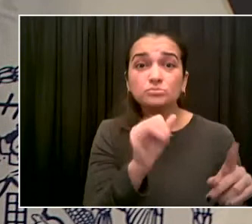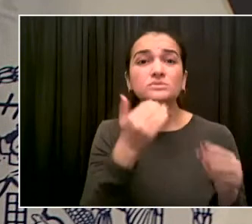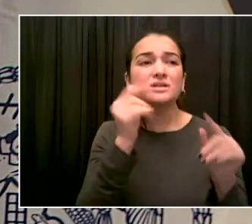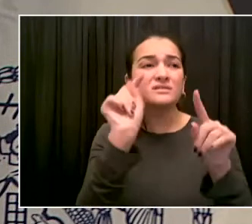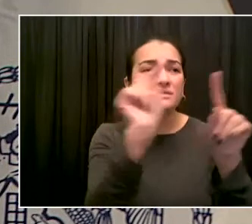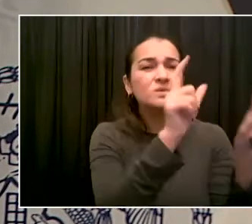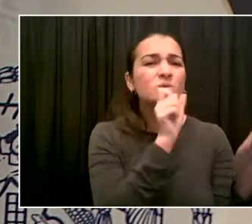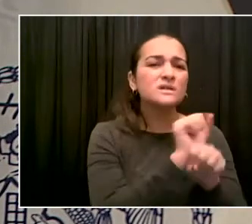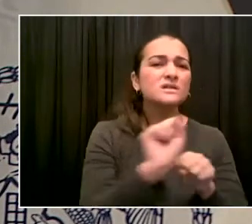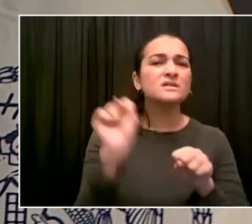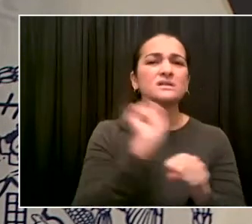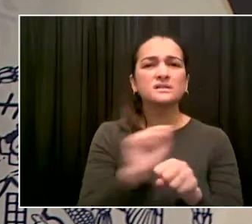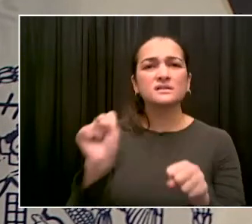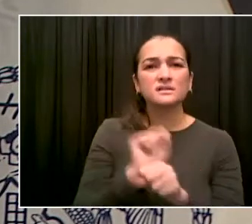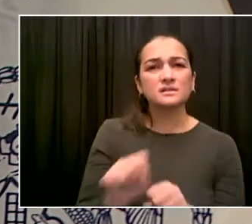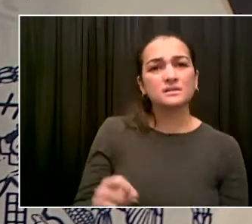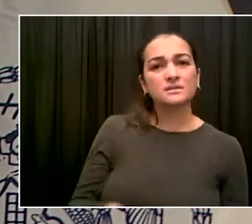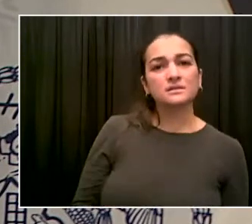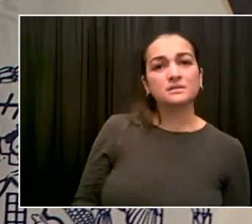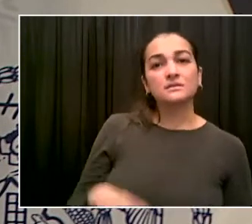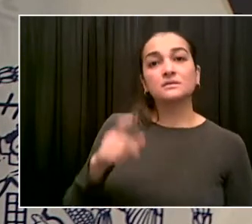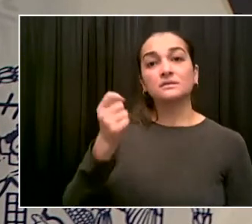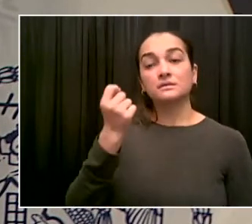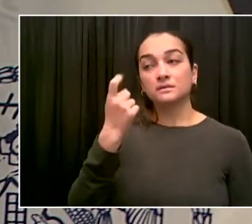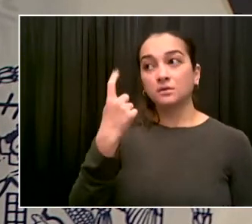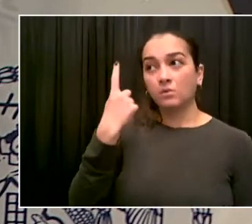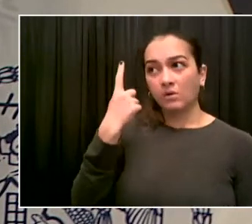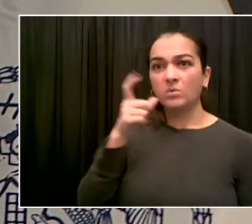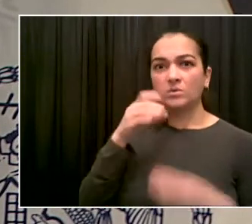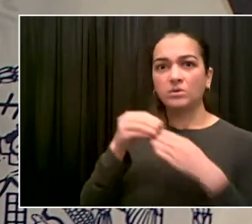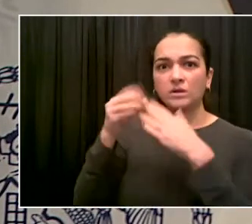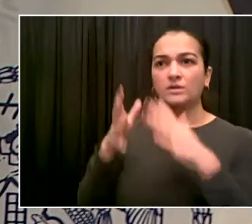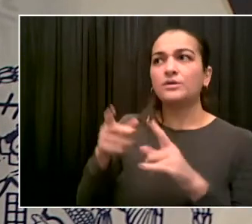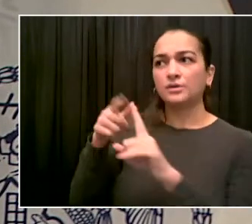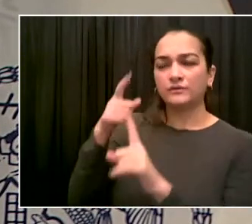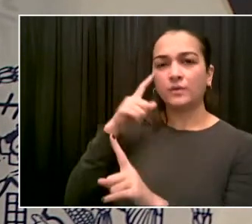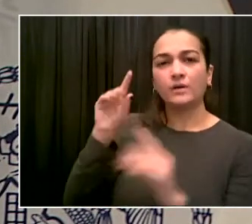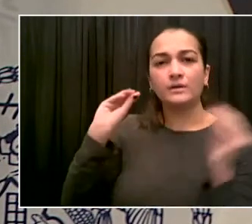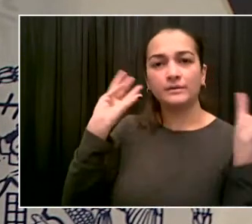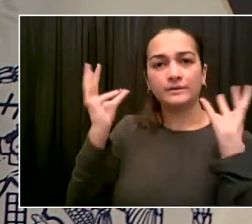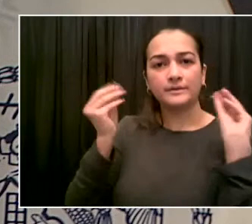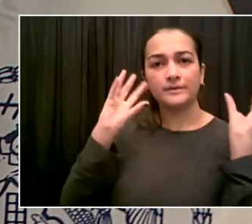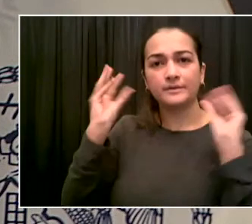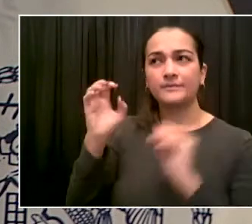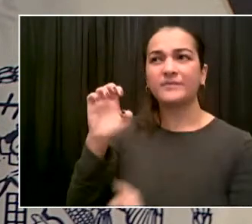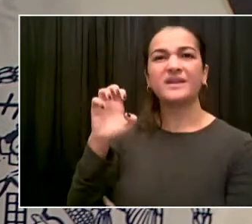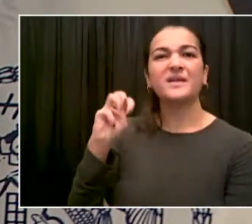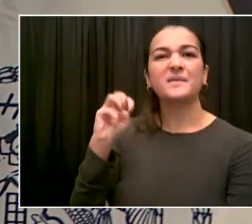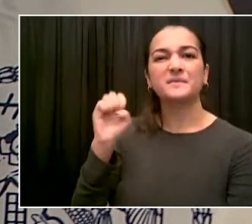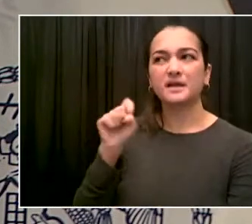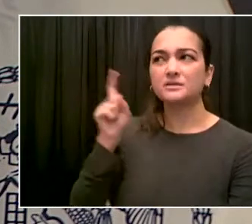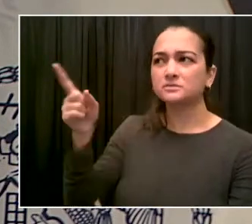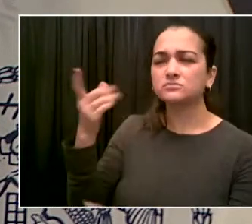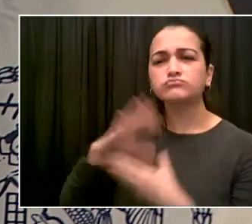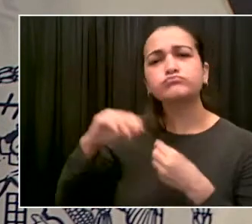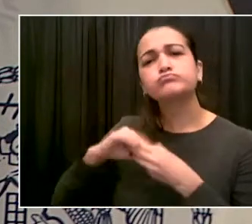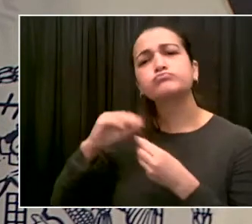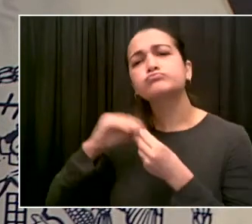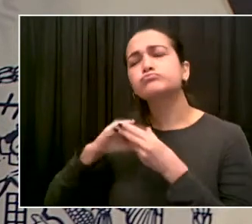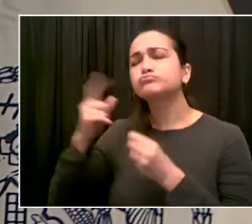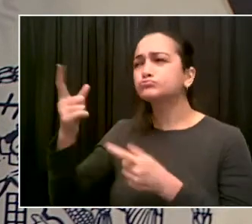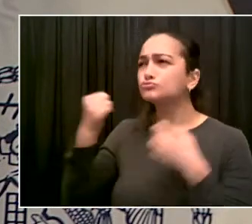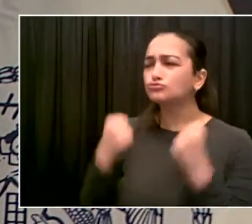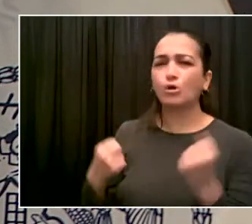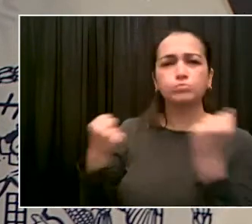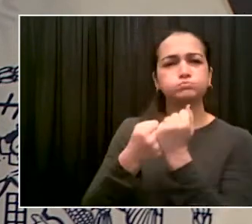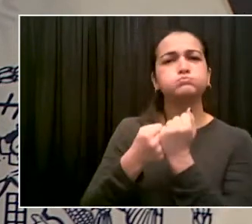As Commissioner Nigro said, the fire officers sending a powerful statement. It's time for people to come to work, do what's right for the people